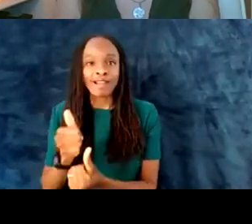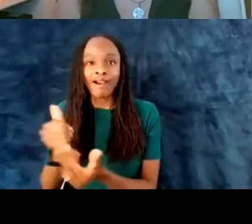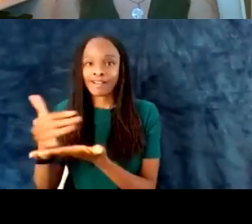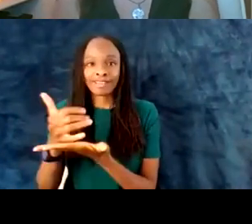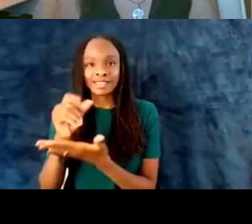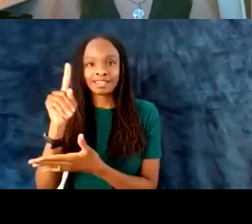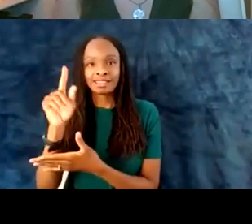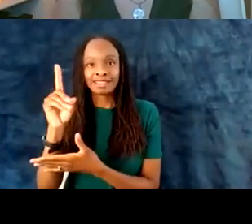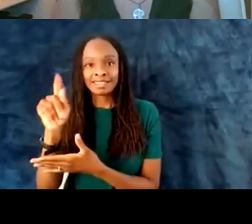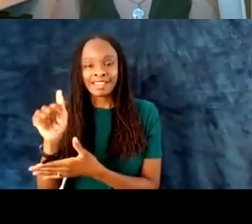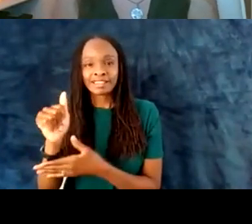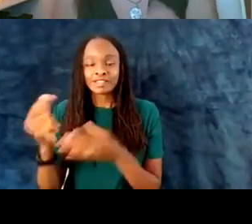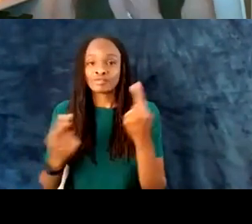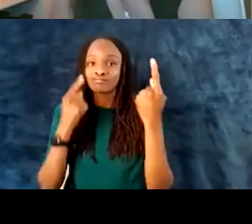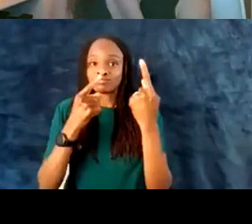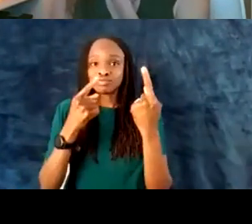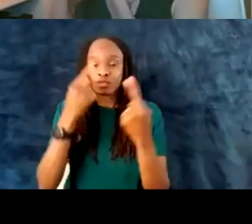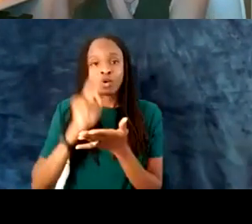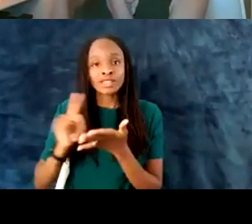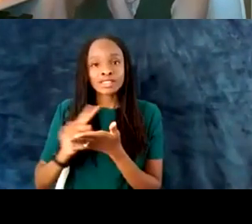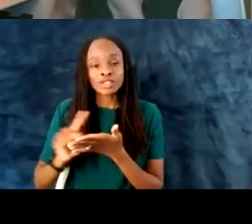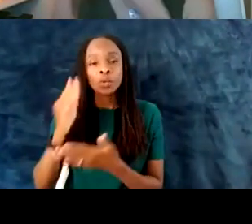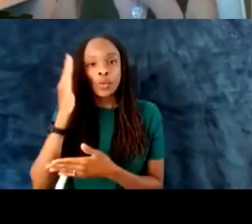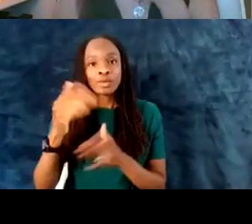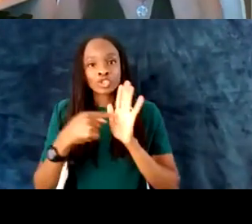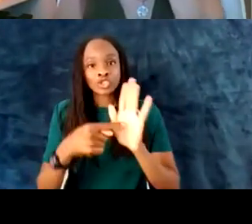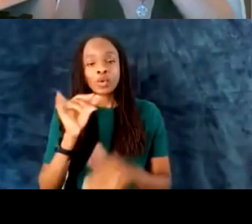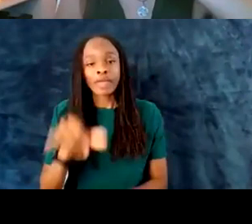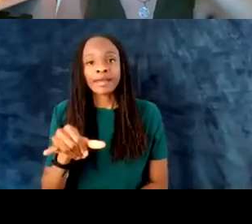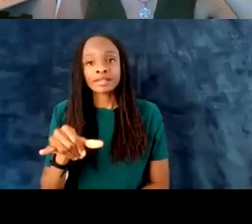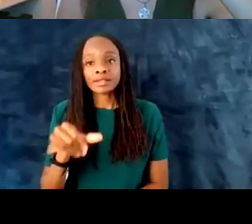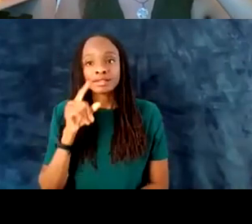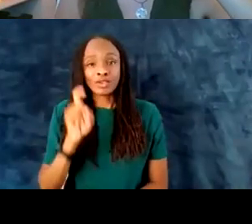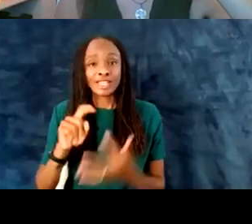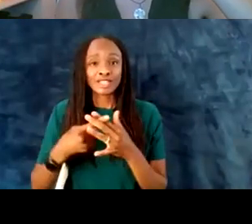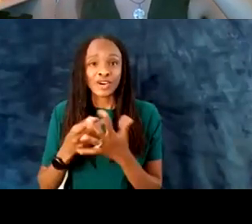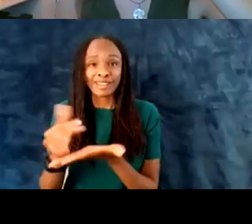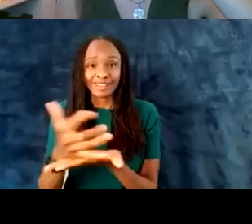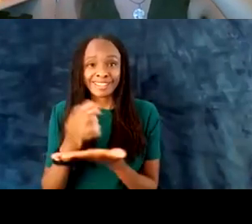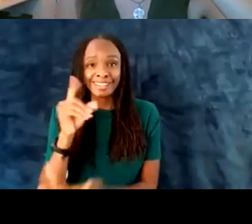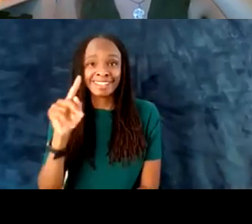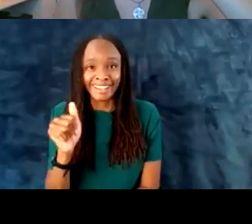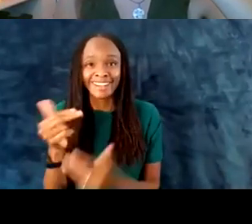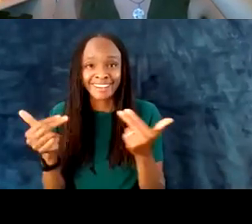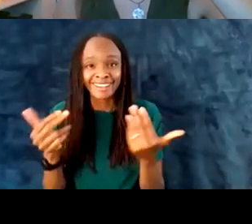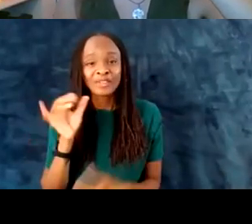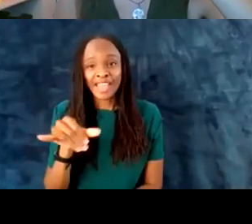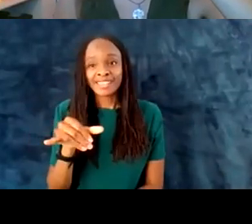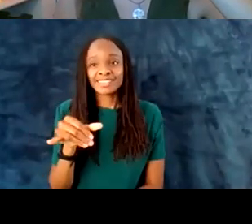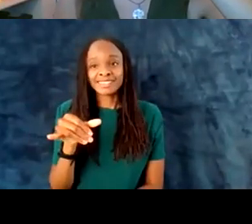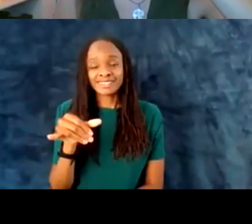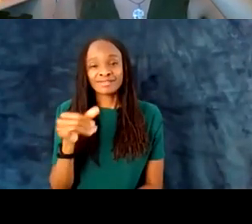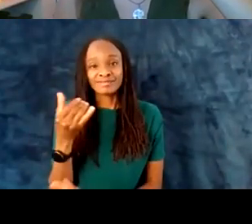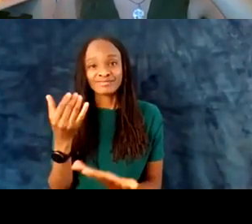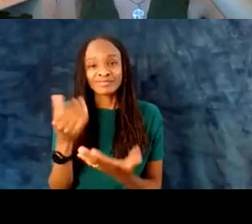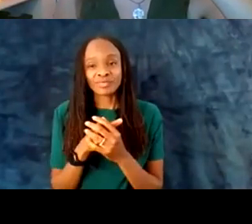really the grand purpose of this study is going to be to show that you need to start collecting the data. So that's sort of an